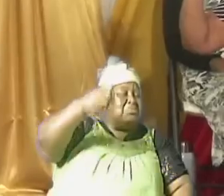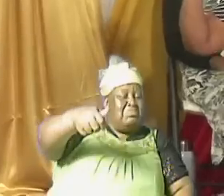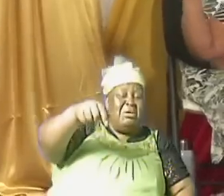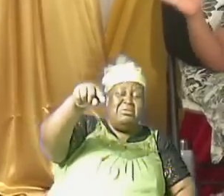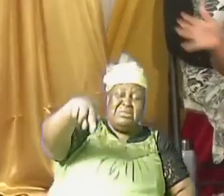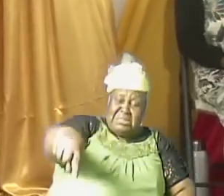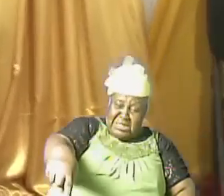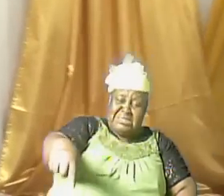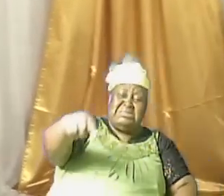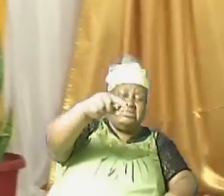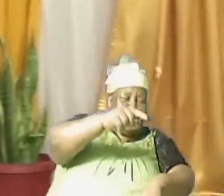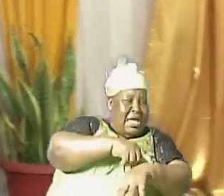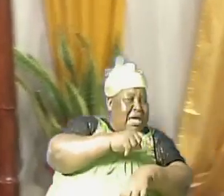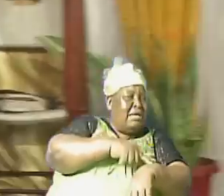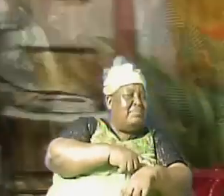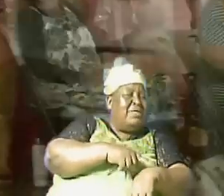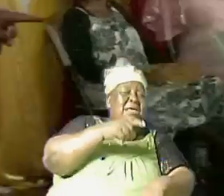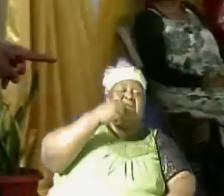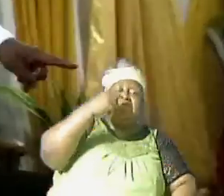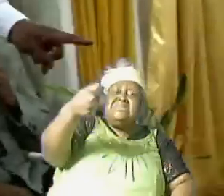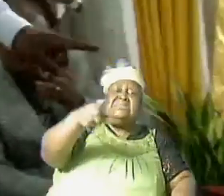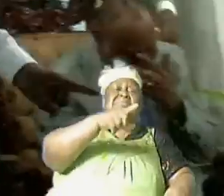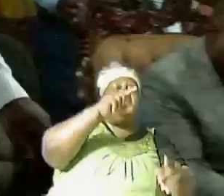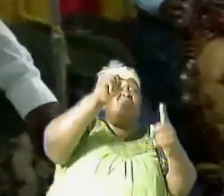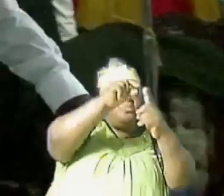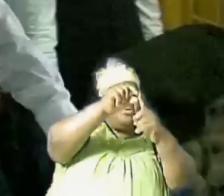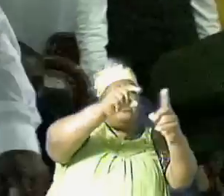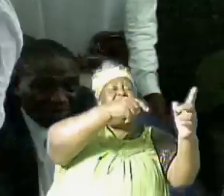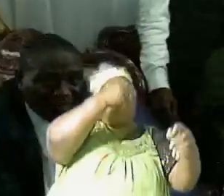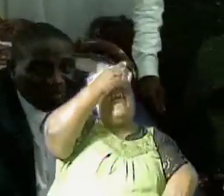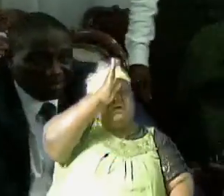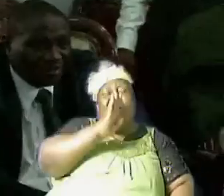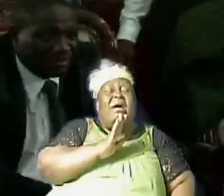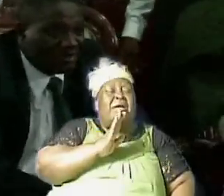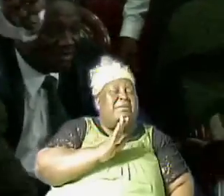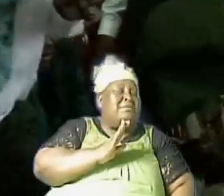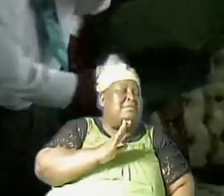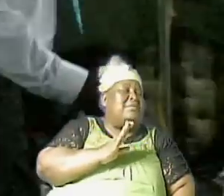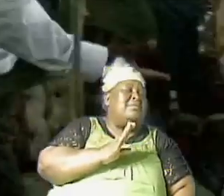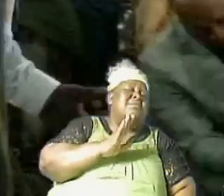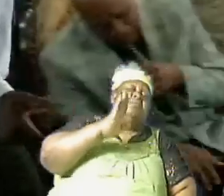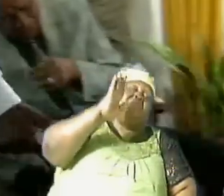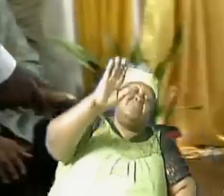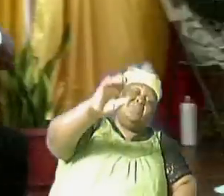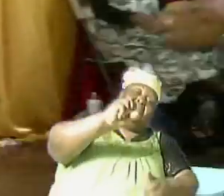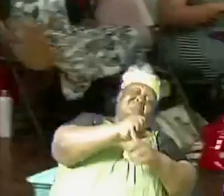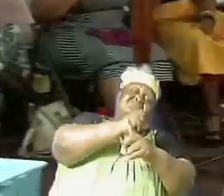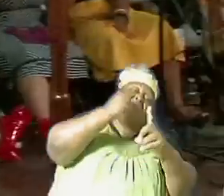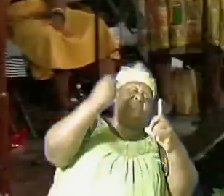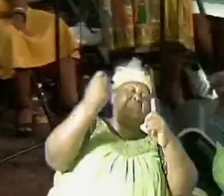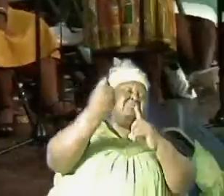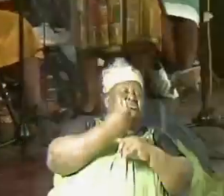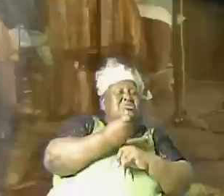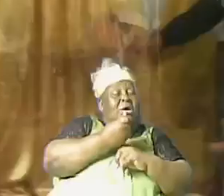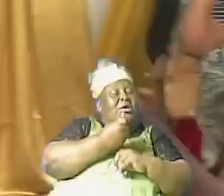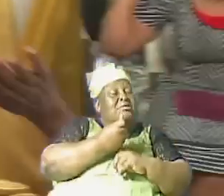Tomorrow, this time, thus say the word of the Lord. Your